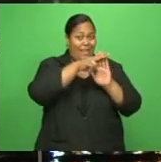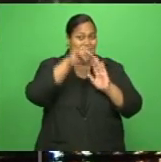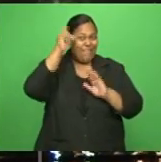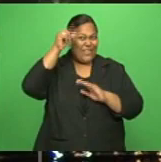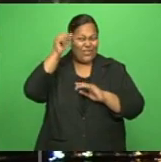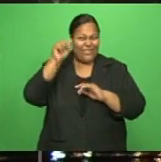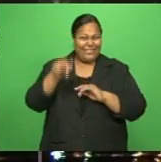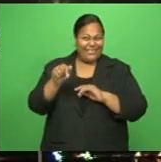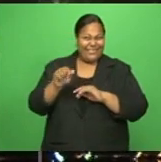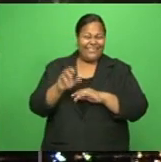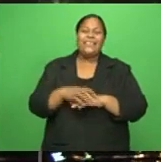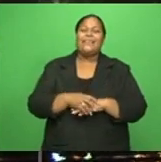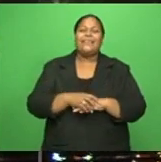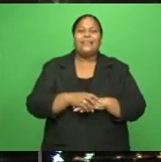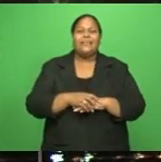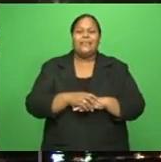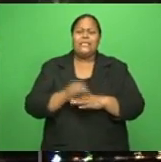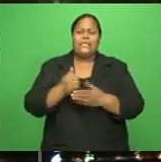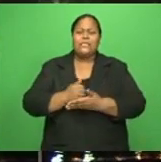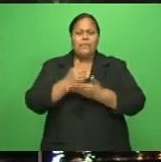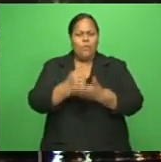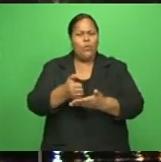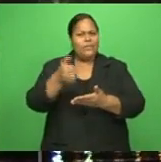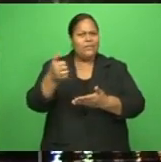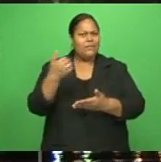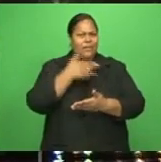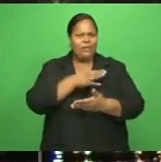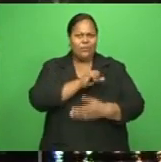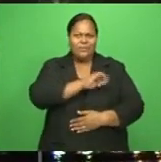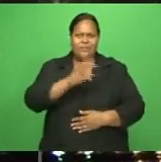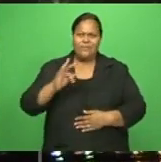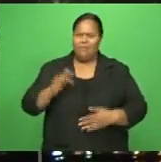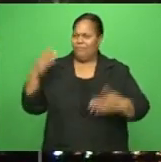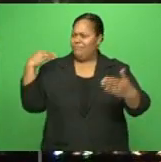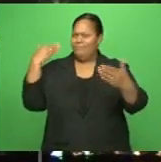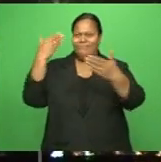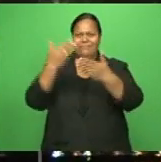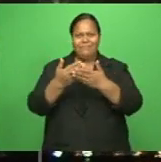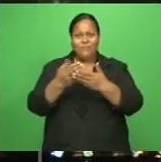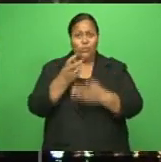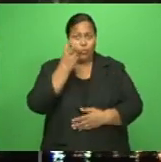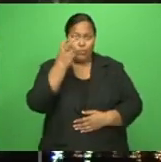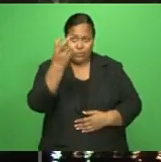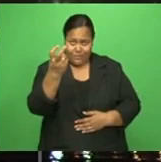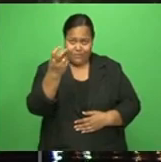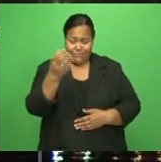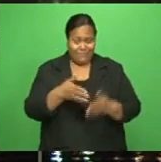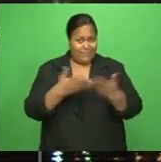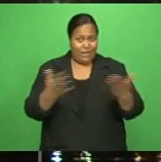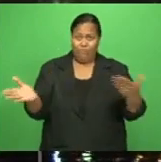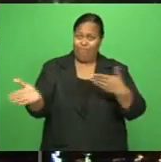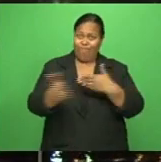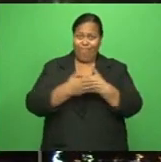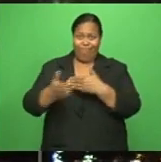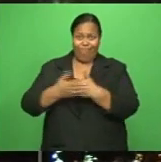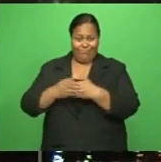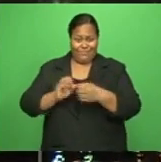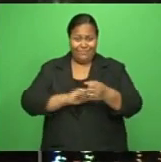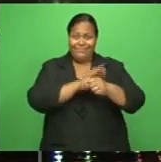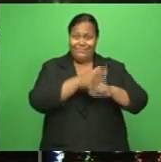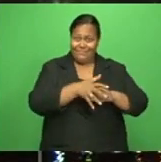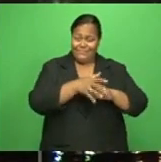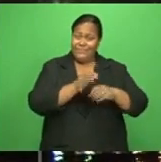been supporting more than 600 staff during this difficult period, with the tourism industry hit hard by the effects of